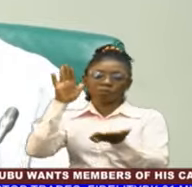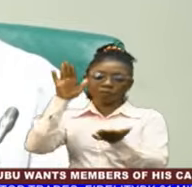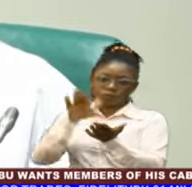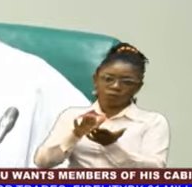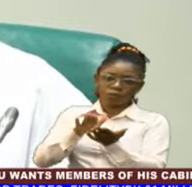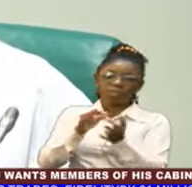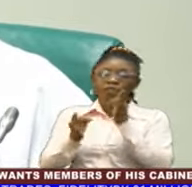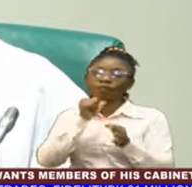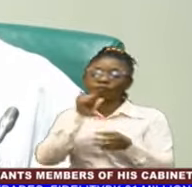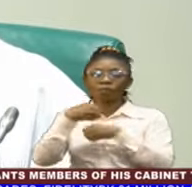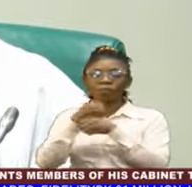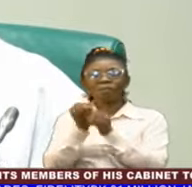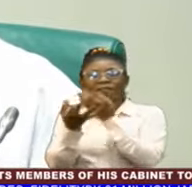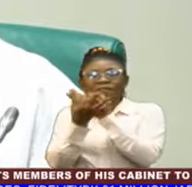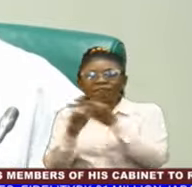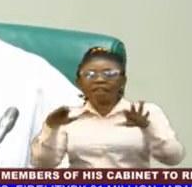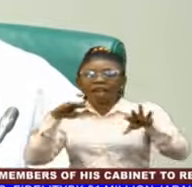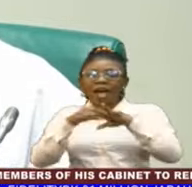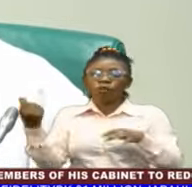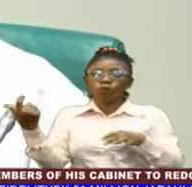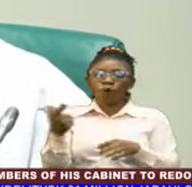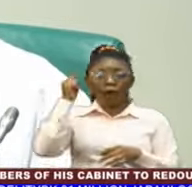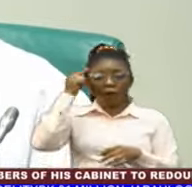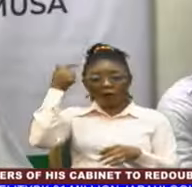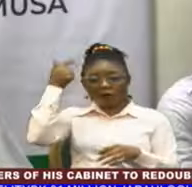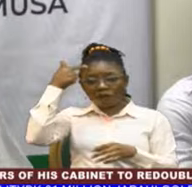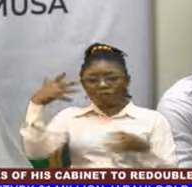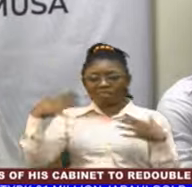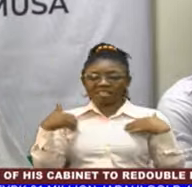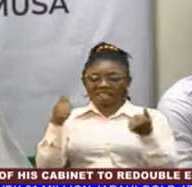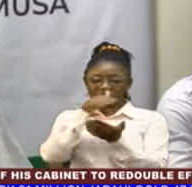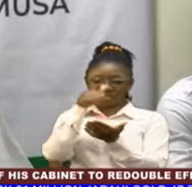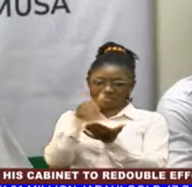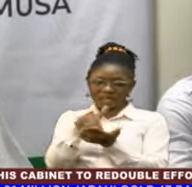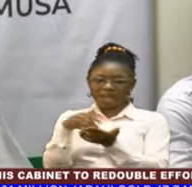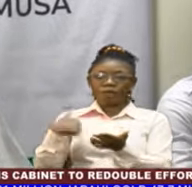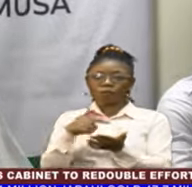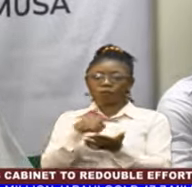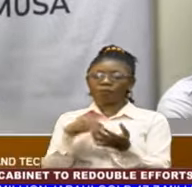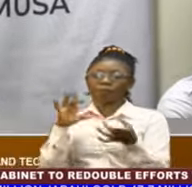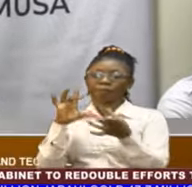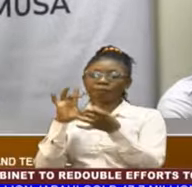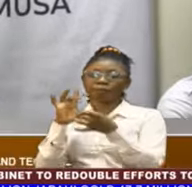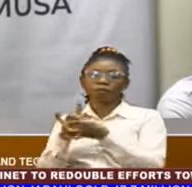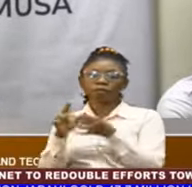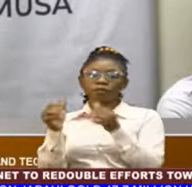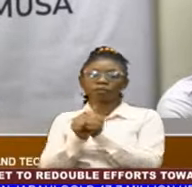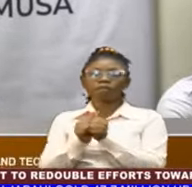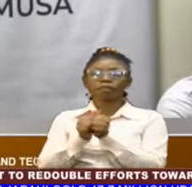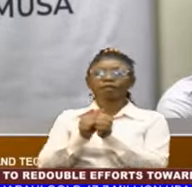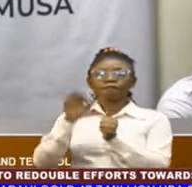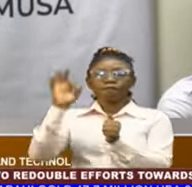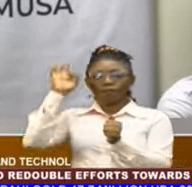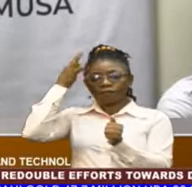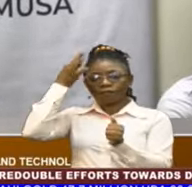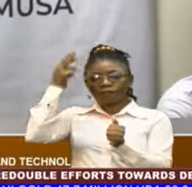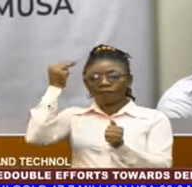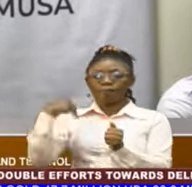free, at all government health centers. We will engage MDAs under the Federal Ministry of